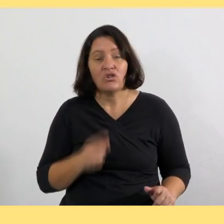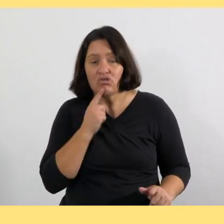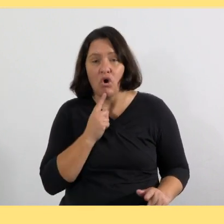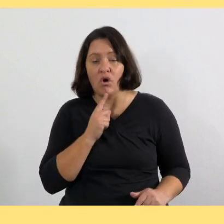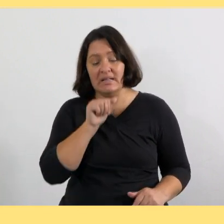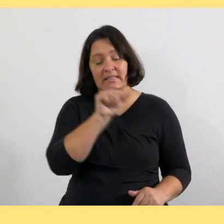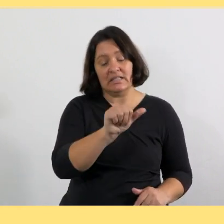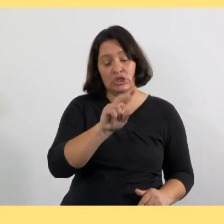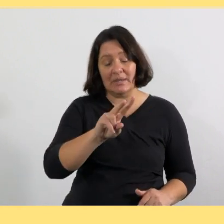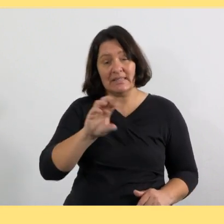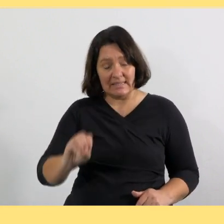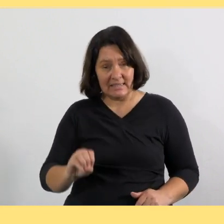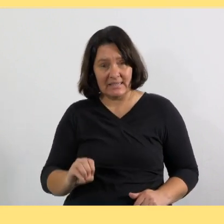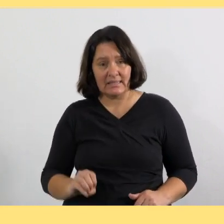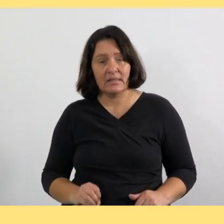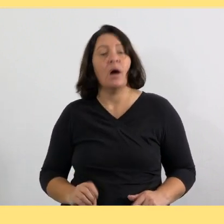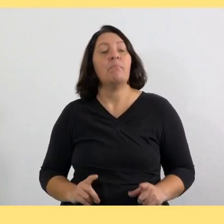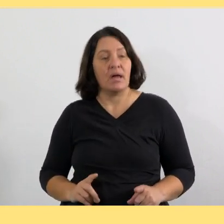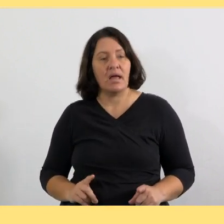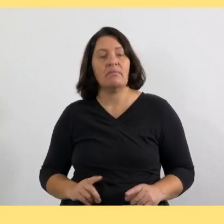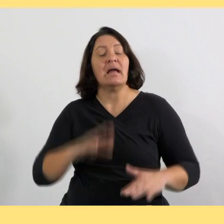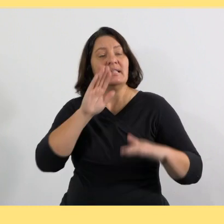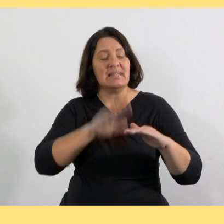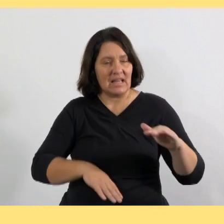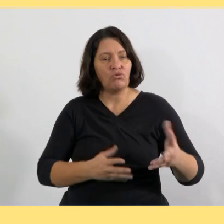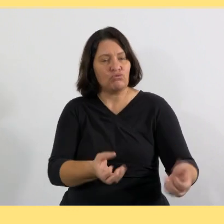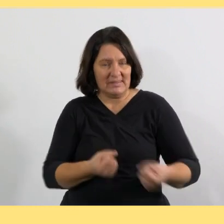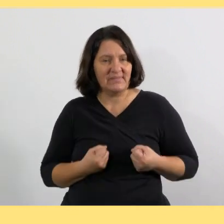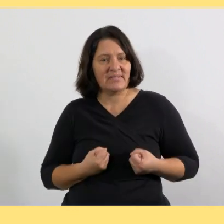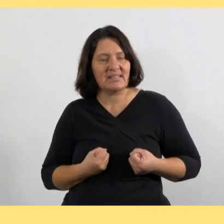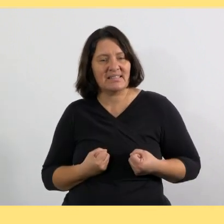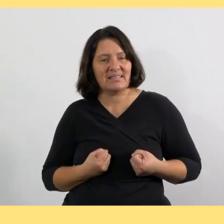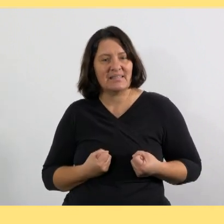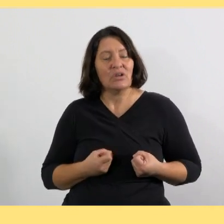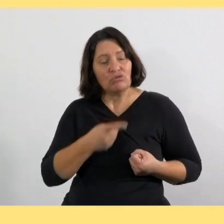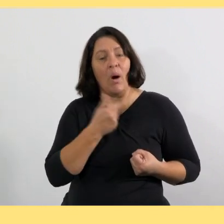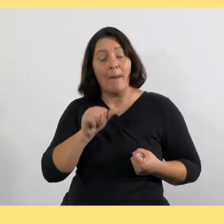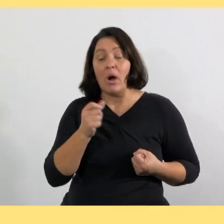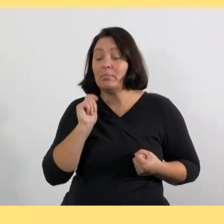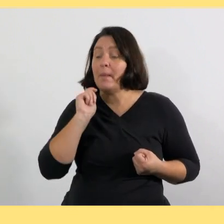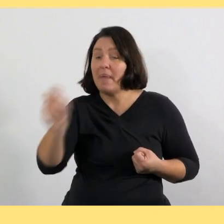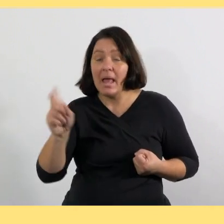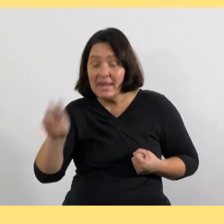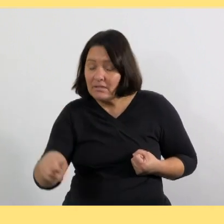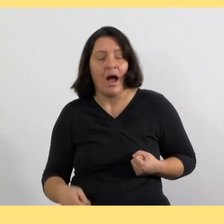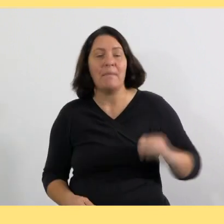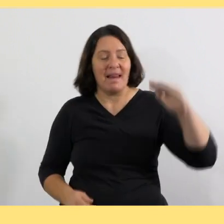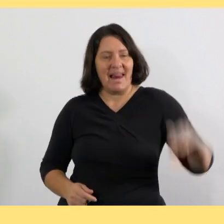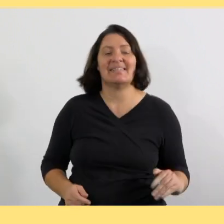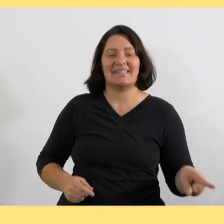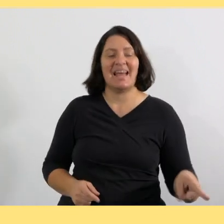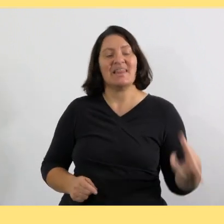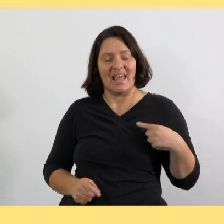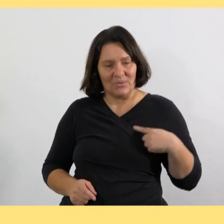my 620, which I'll call discount received, and from the CPJ, and the amount becomes